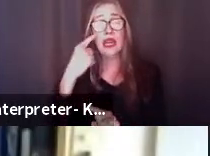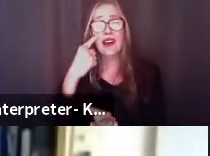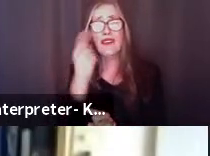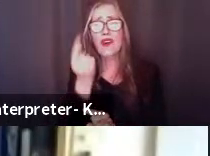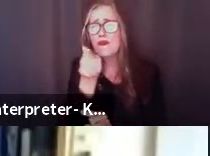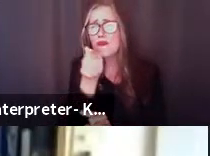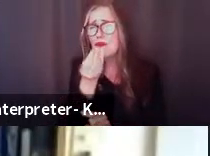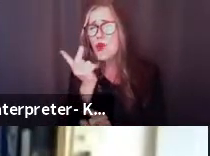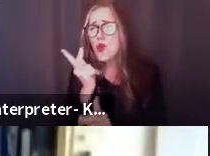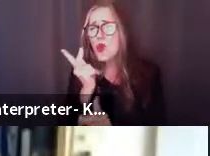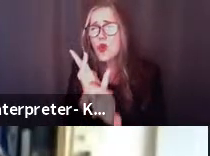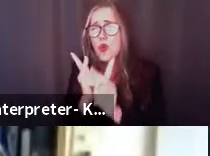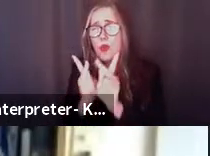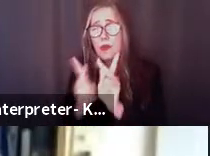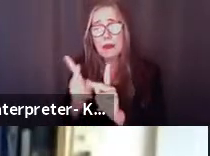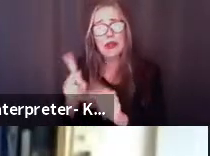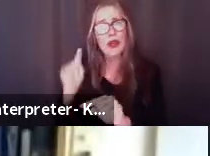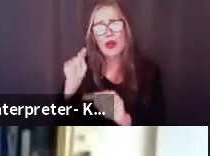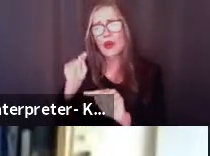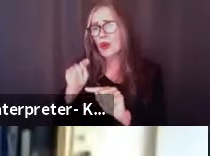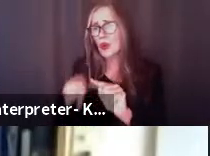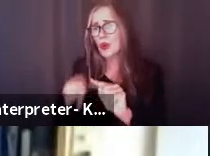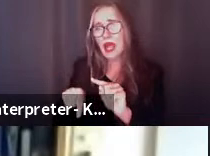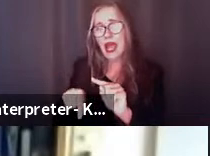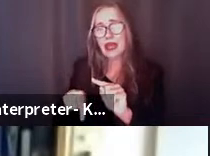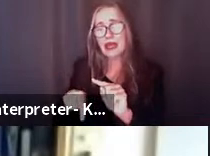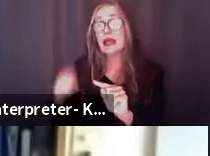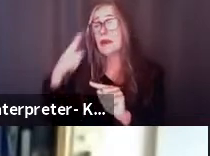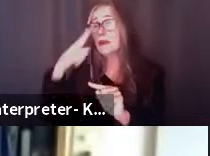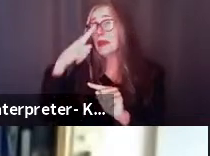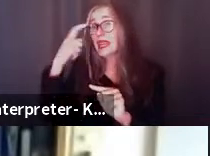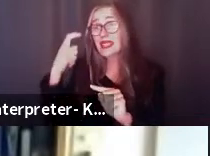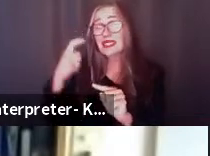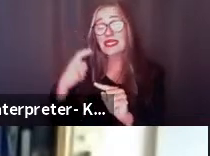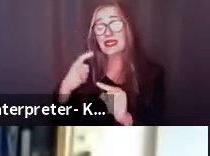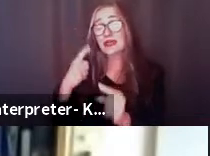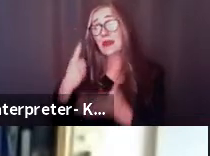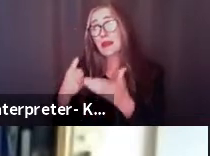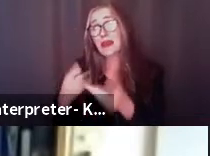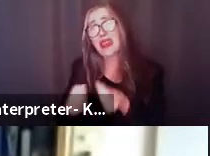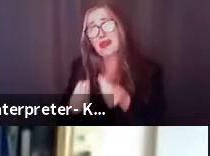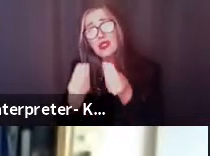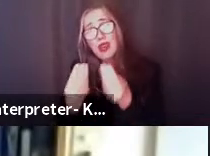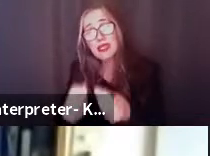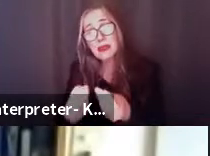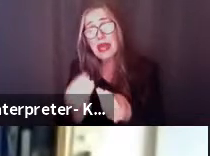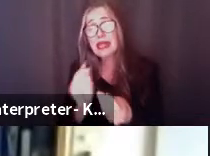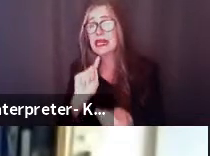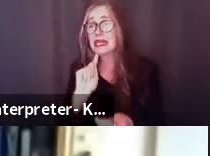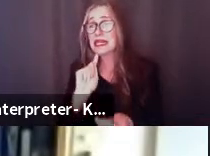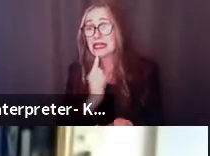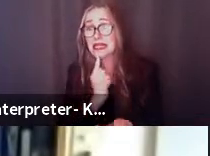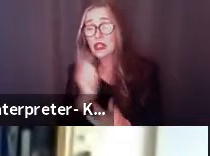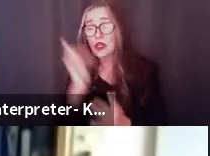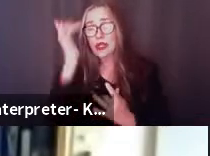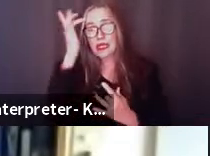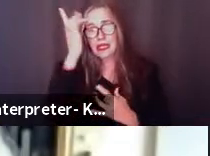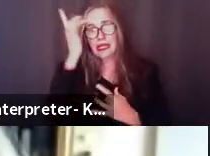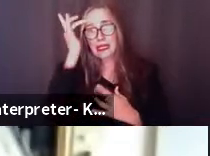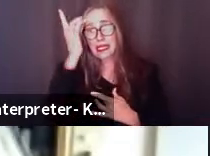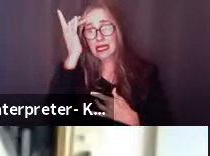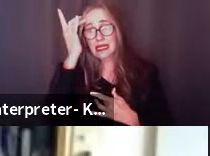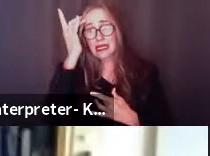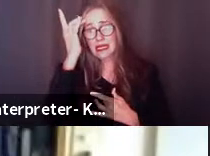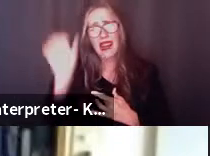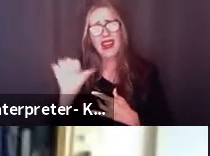people who can't prevent transmission of some serious irritable disease with all the existing ways that they could do